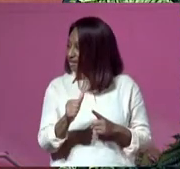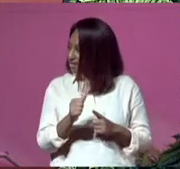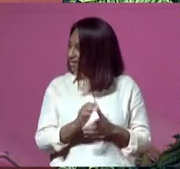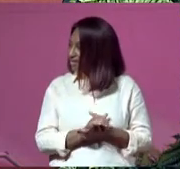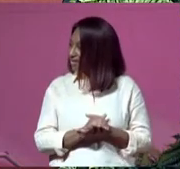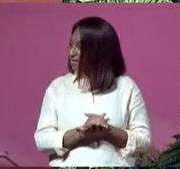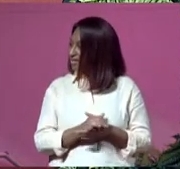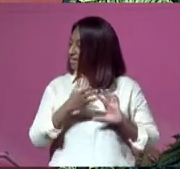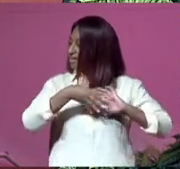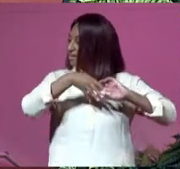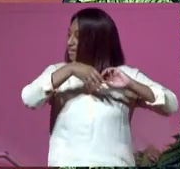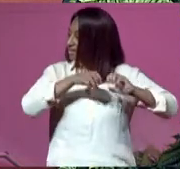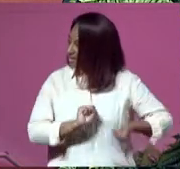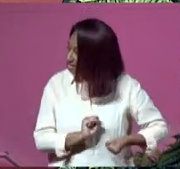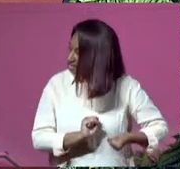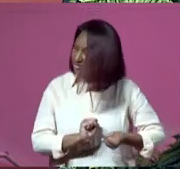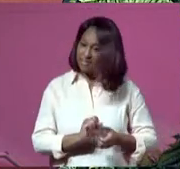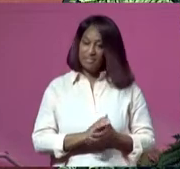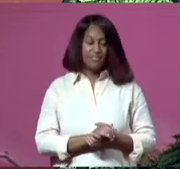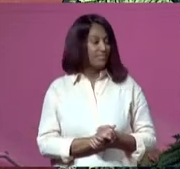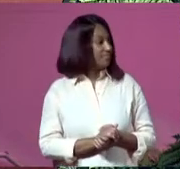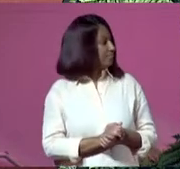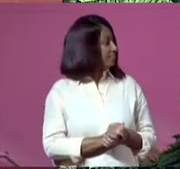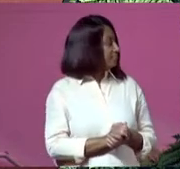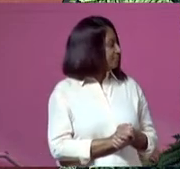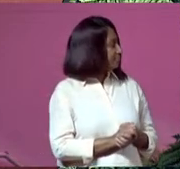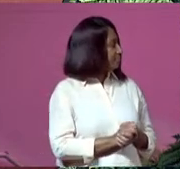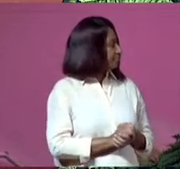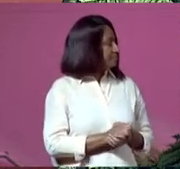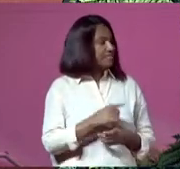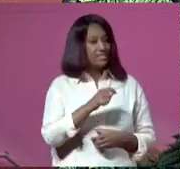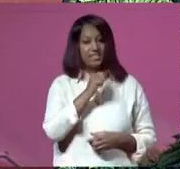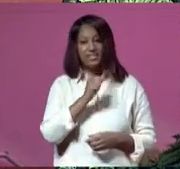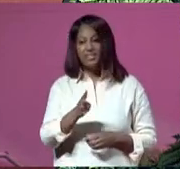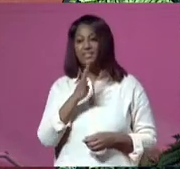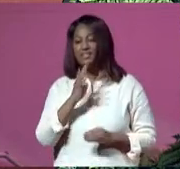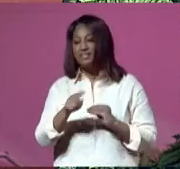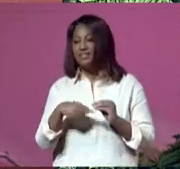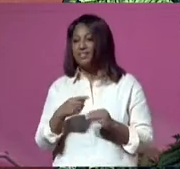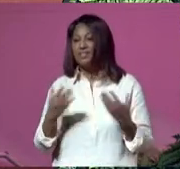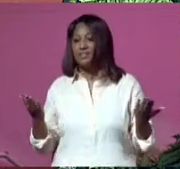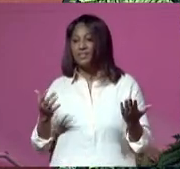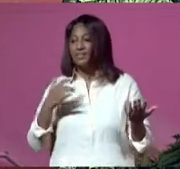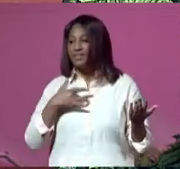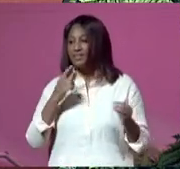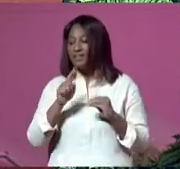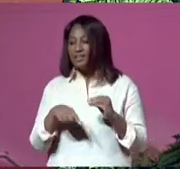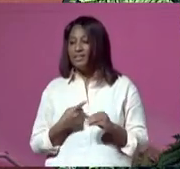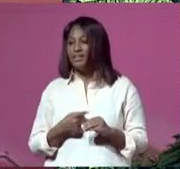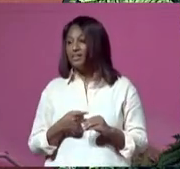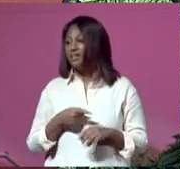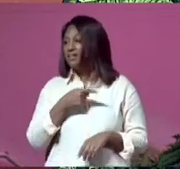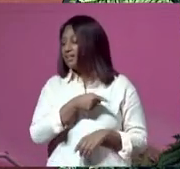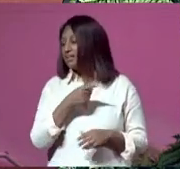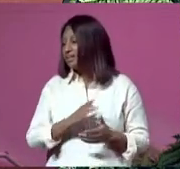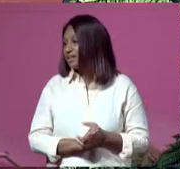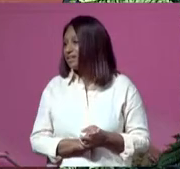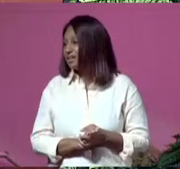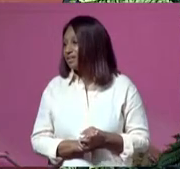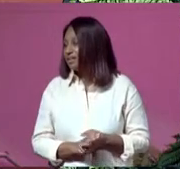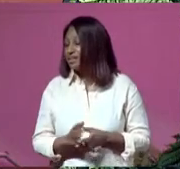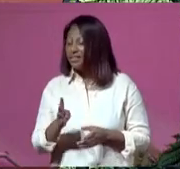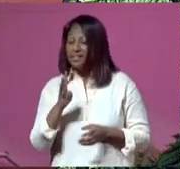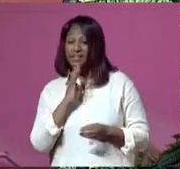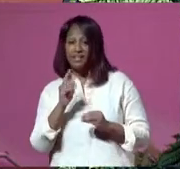men, but it was the manifestation of her brokenness. She wouldn't talk about what she felt about herself. All she